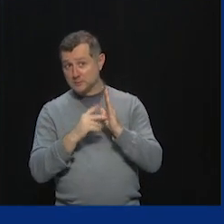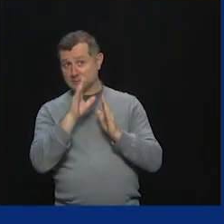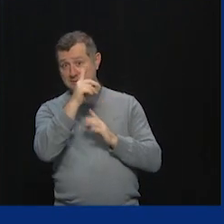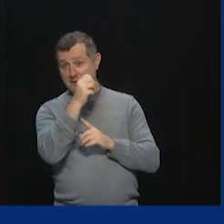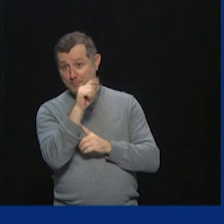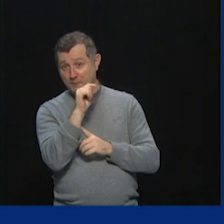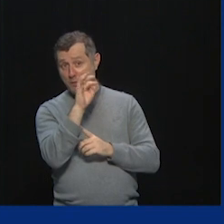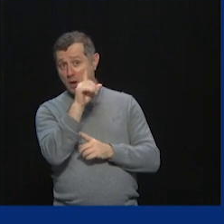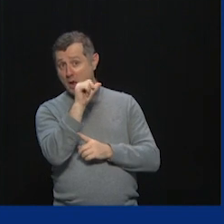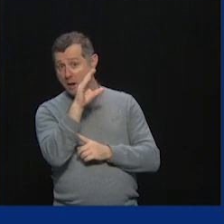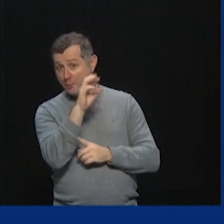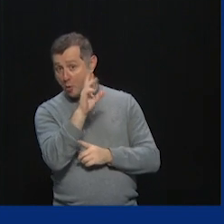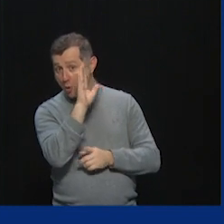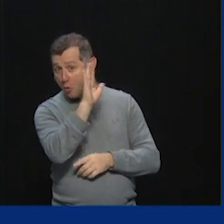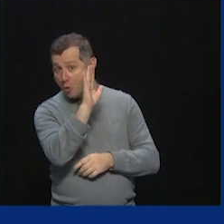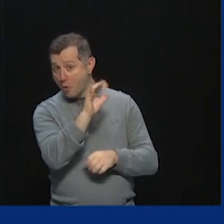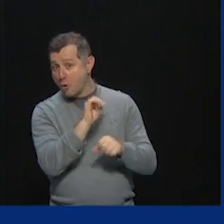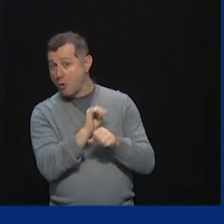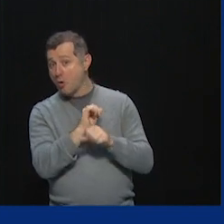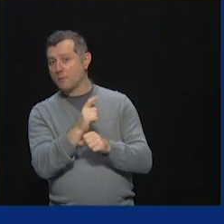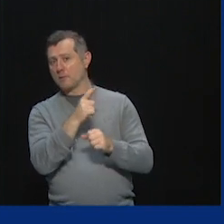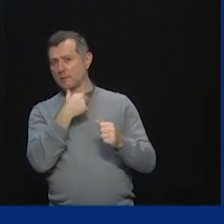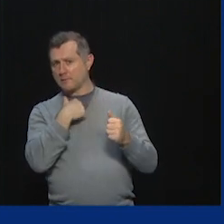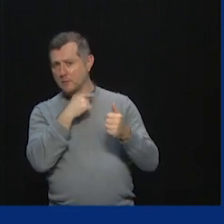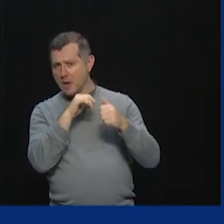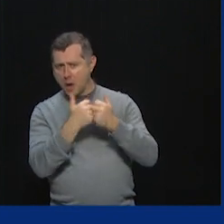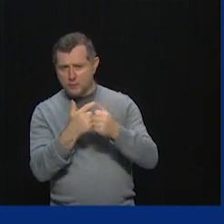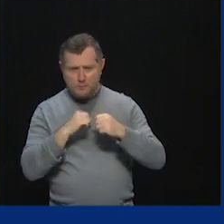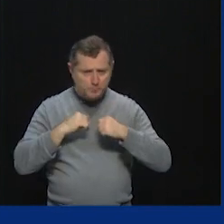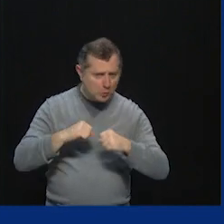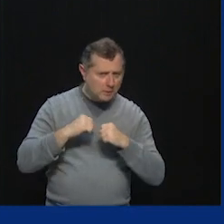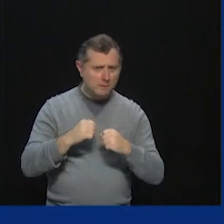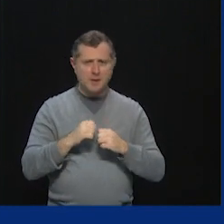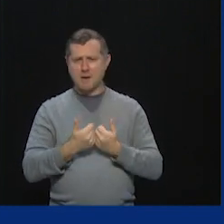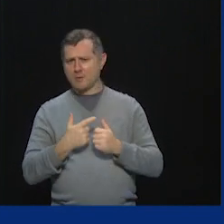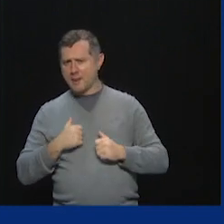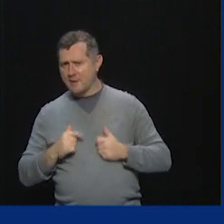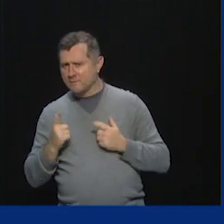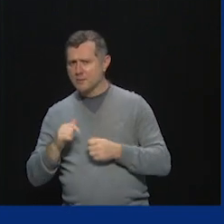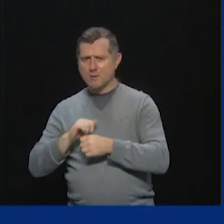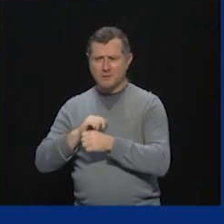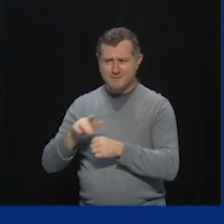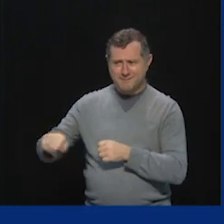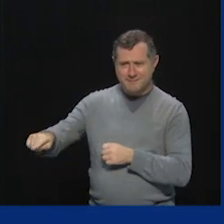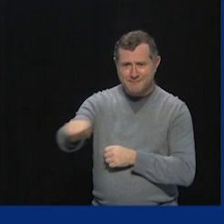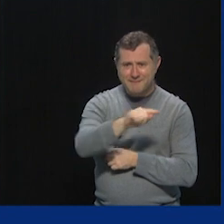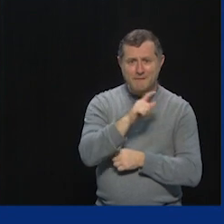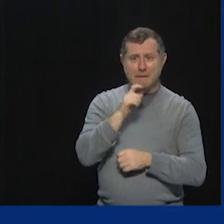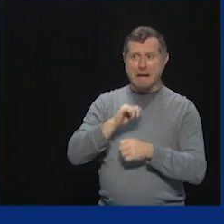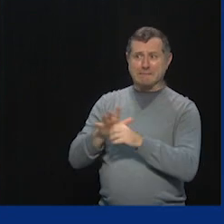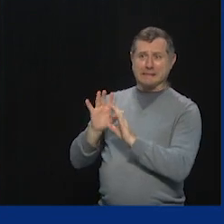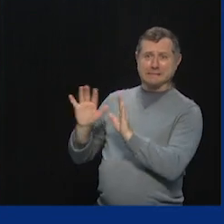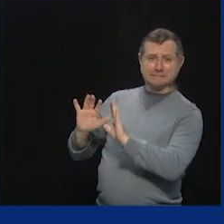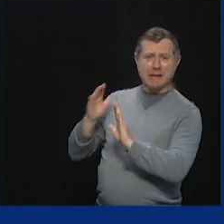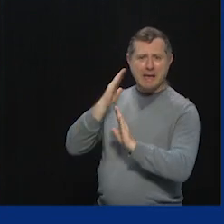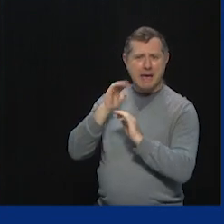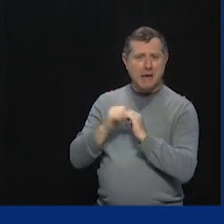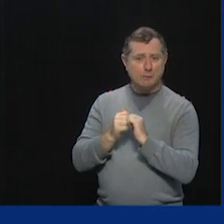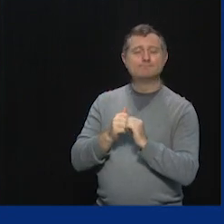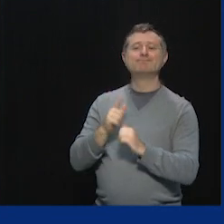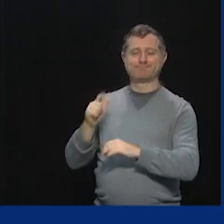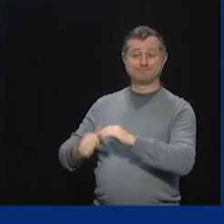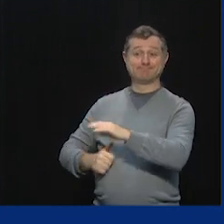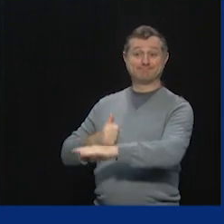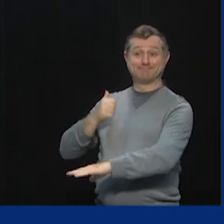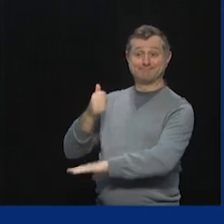and customers from COVID-19. With its full implementation in place, the New York HERO Act will better prepare establishments to defend against